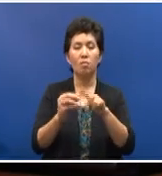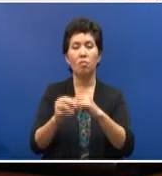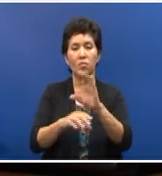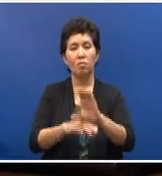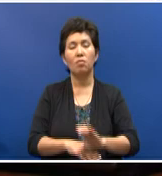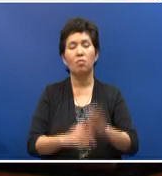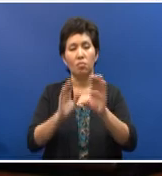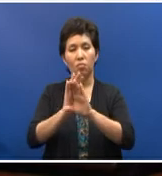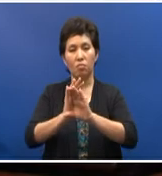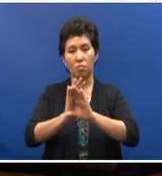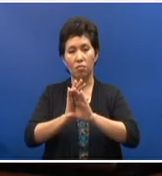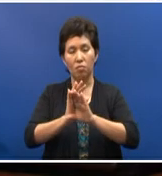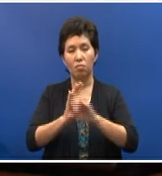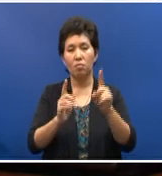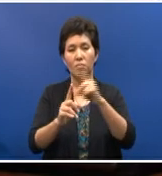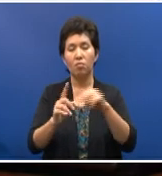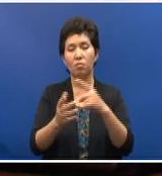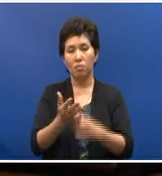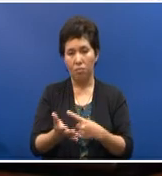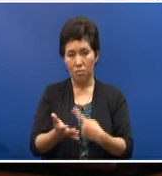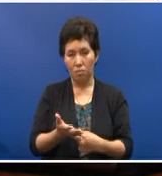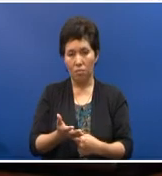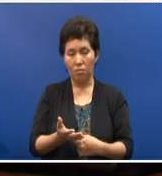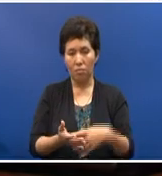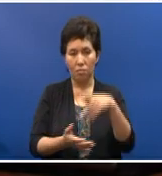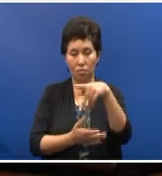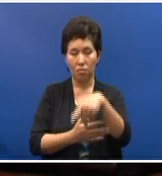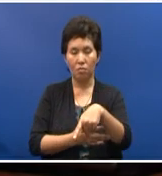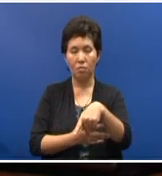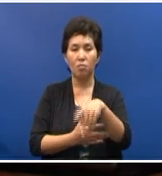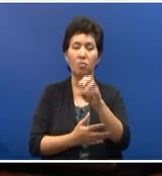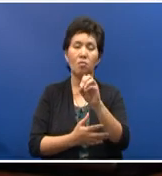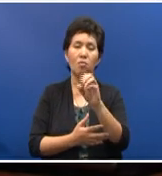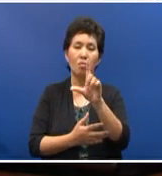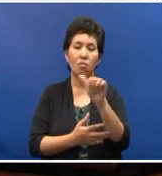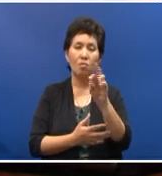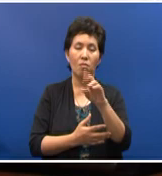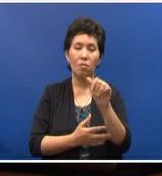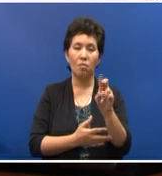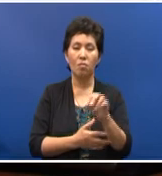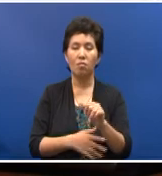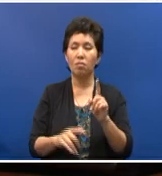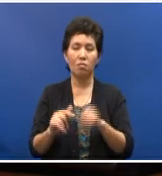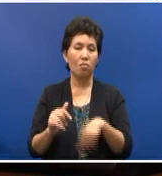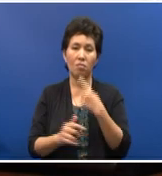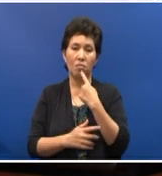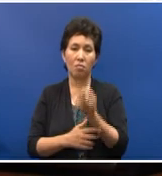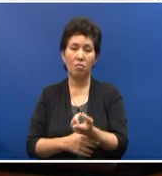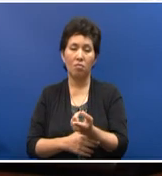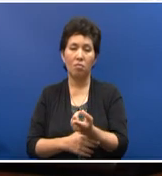Okay, for example, when we have discussed about the kularing practice, okay, we cannot simply say that